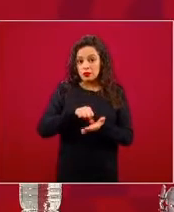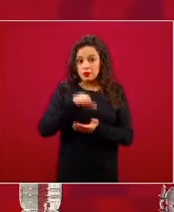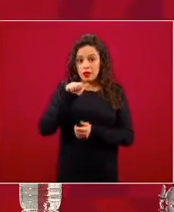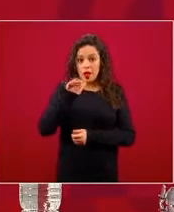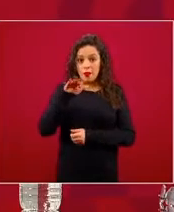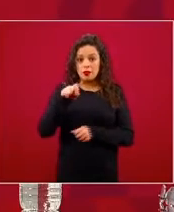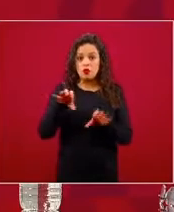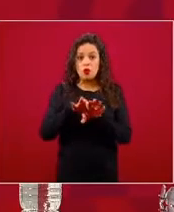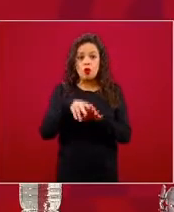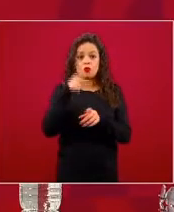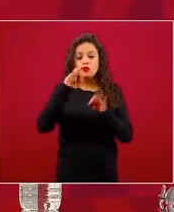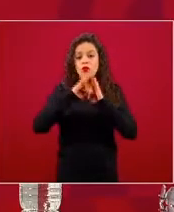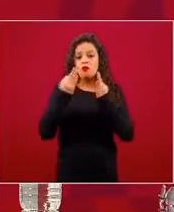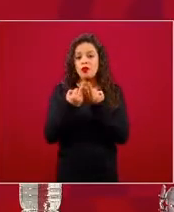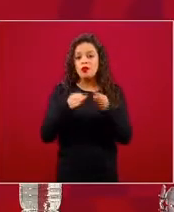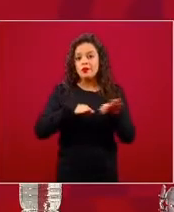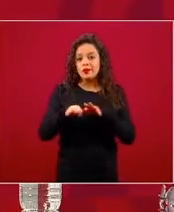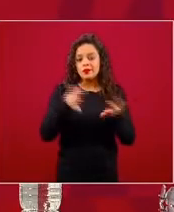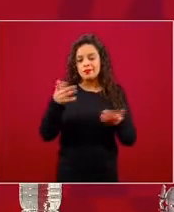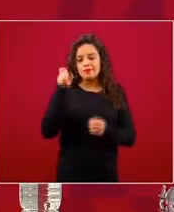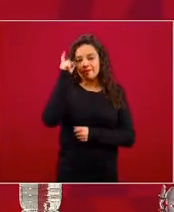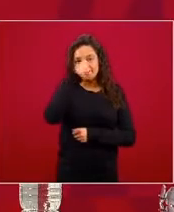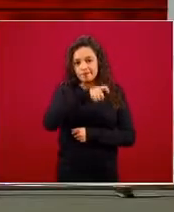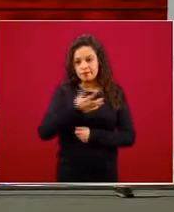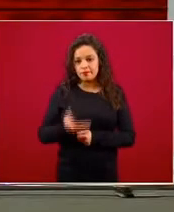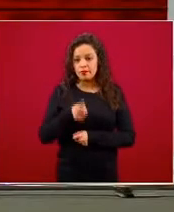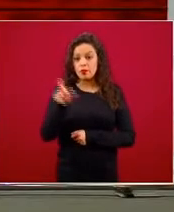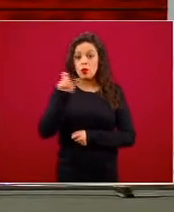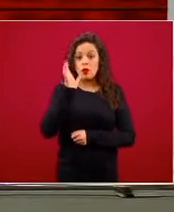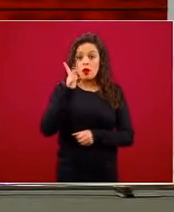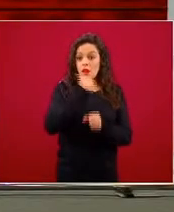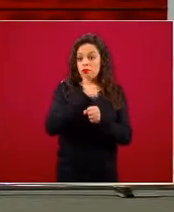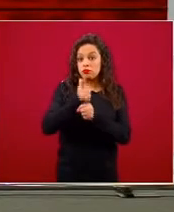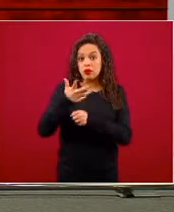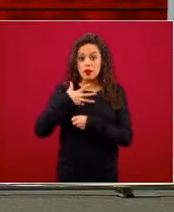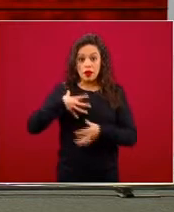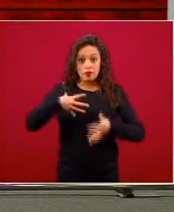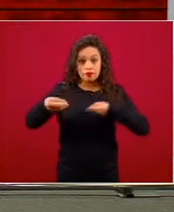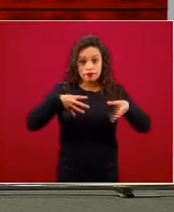operate on, once we saw the contagion was growing, we did take different measures.